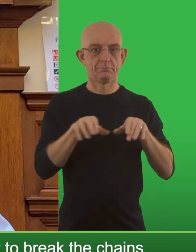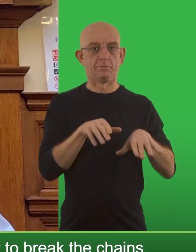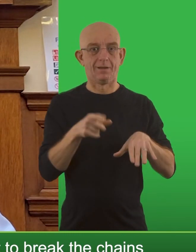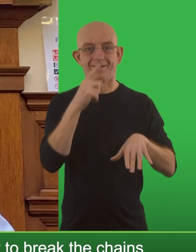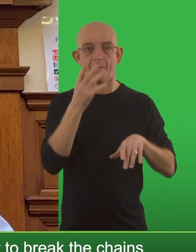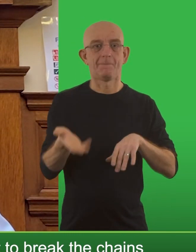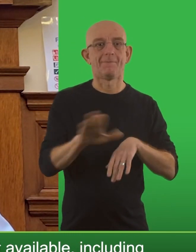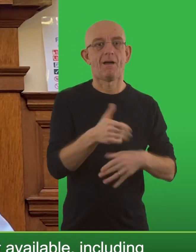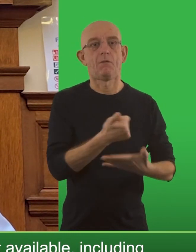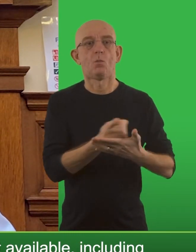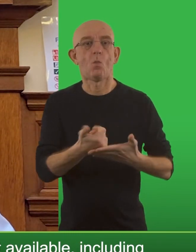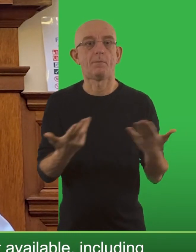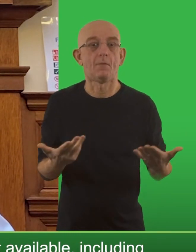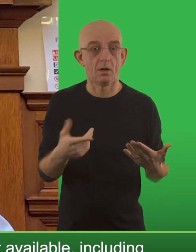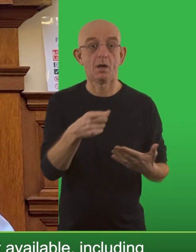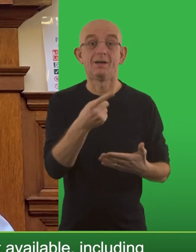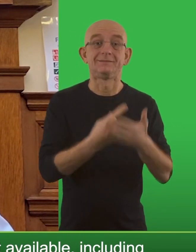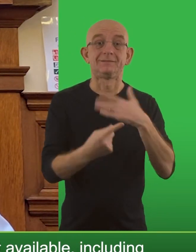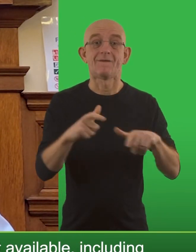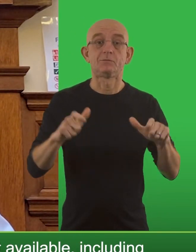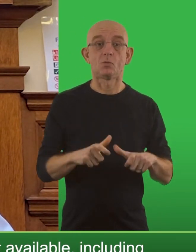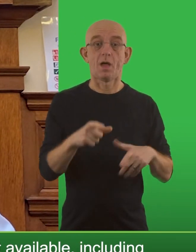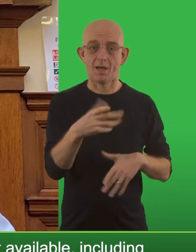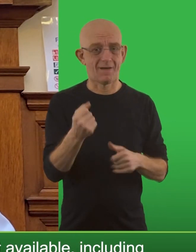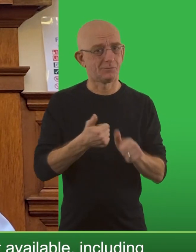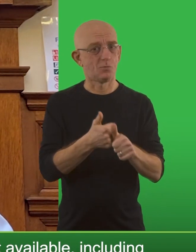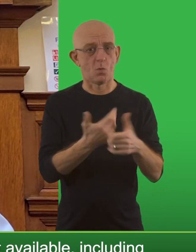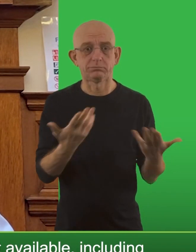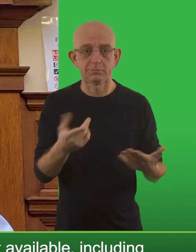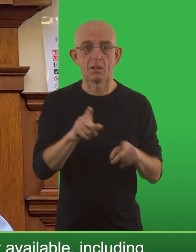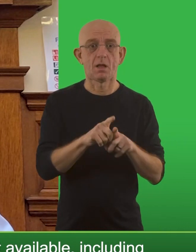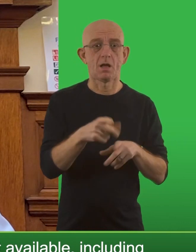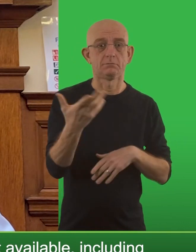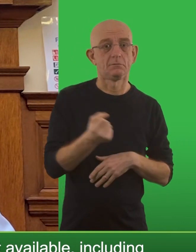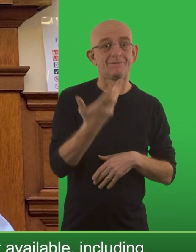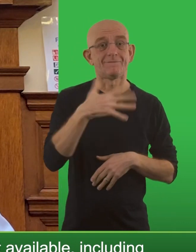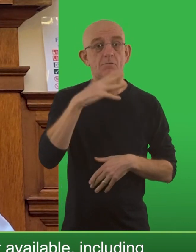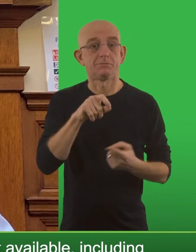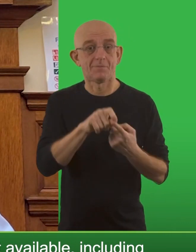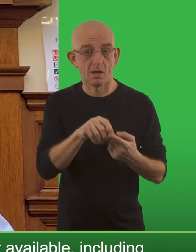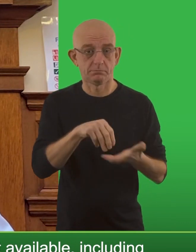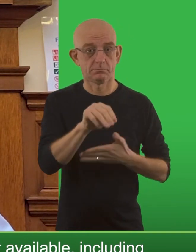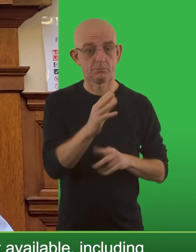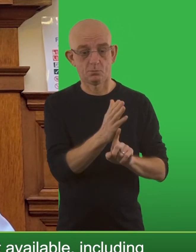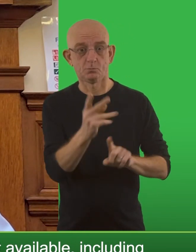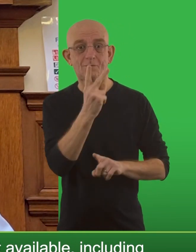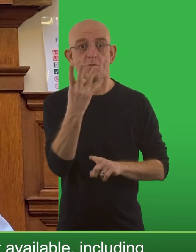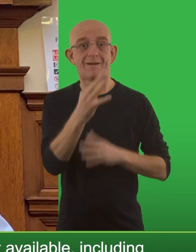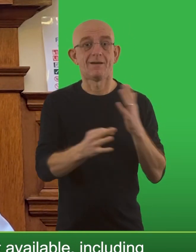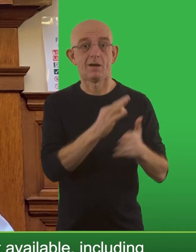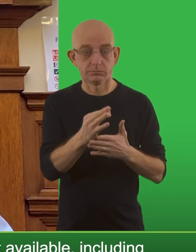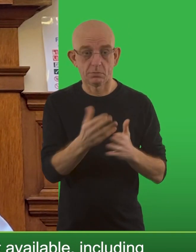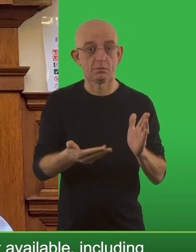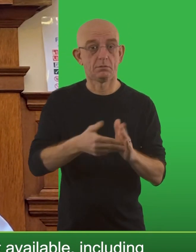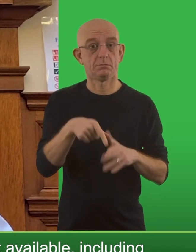normal life quicker. If you have to self-isolate, there's support available, including payments of £500, which are now being paid